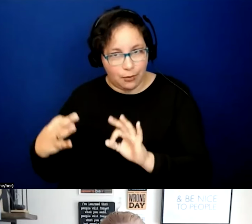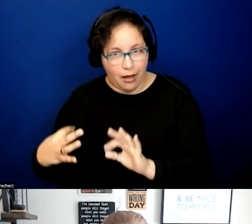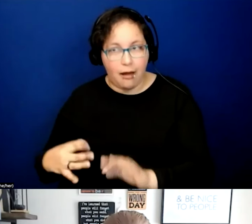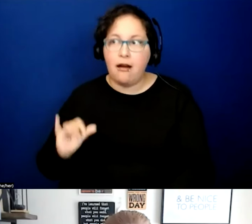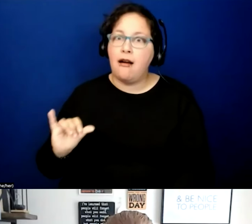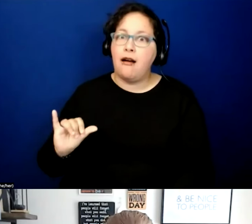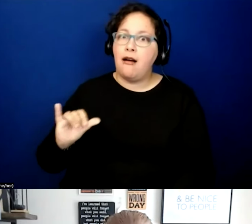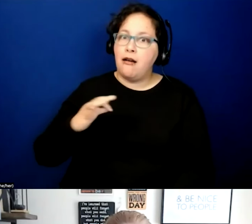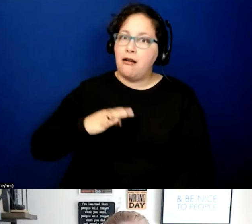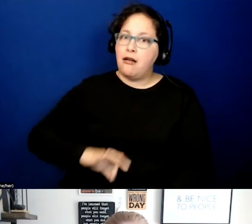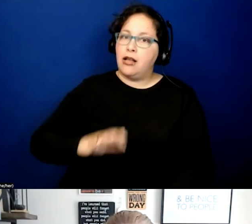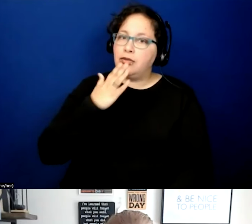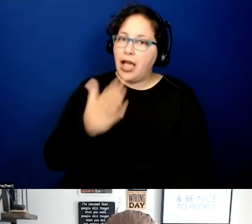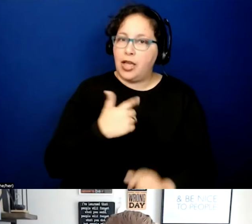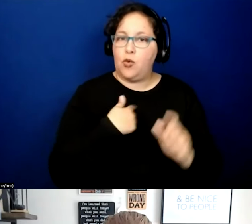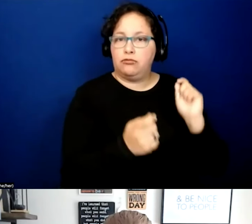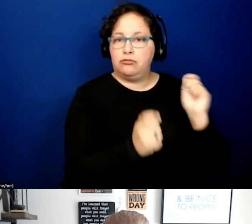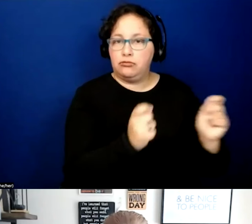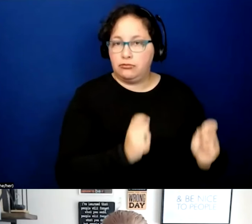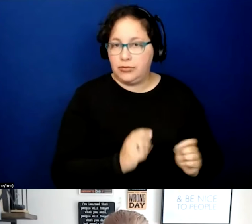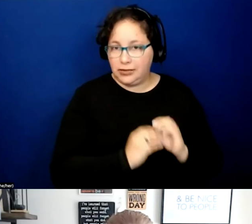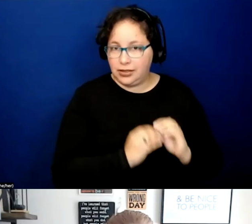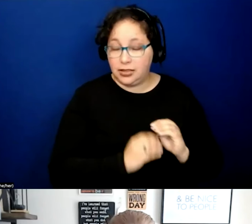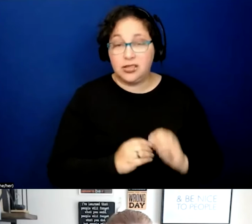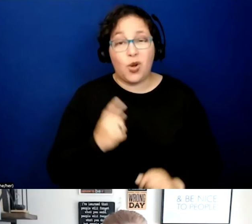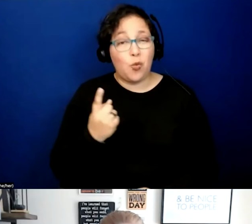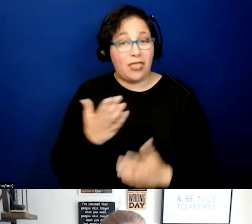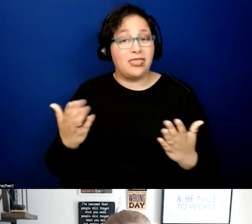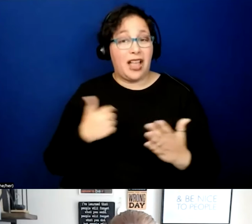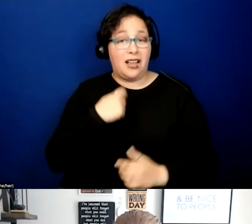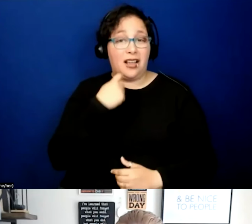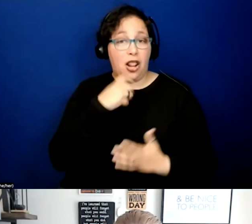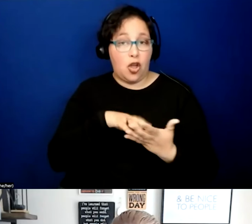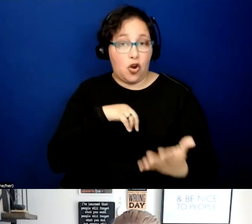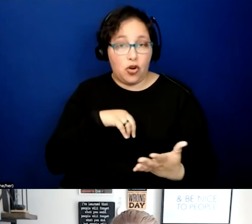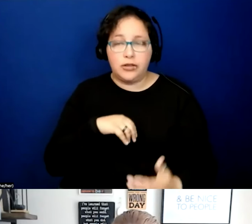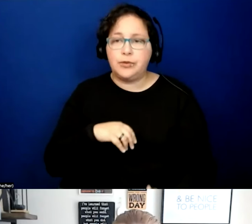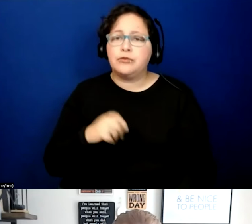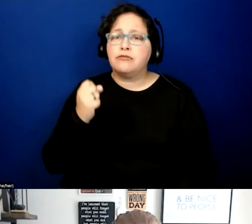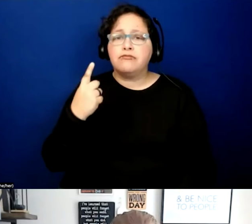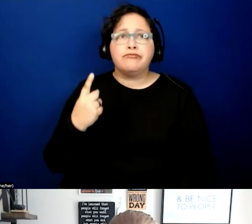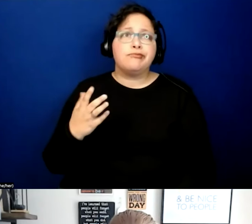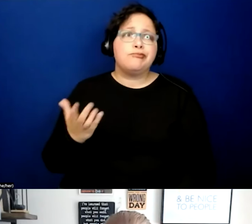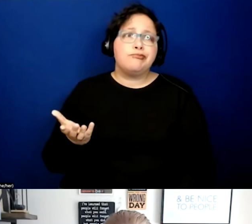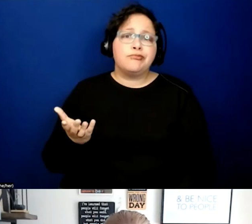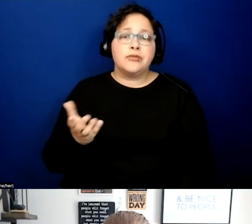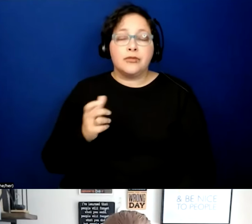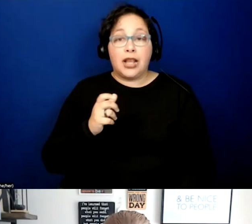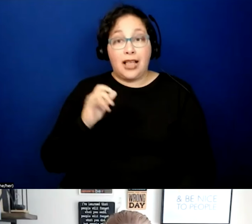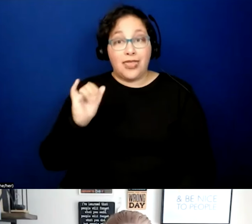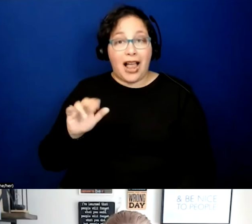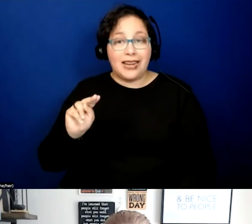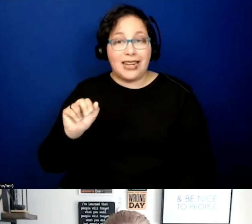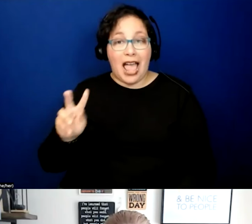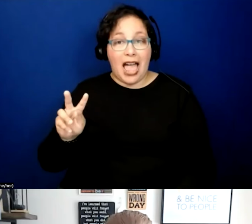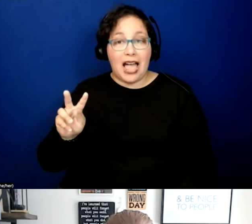gained from those conversations. One of the things that I learned was it's not just about, the navigation. It's